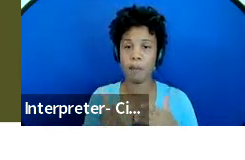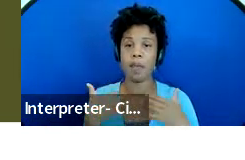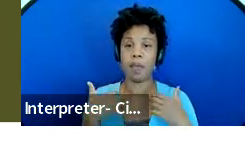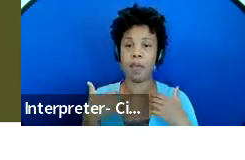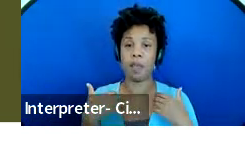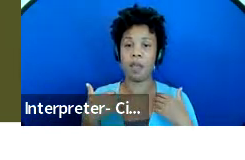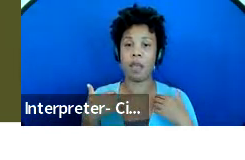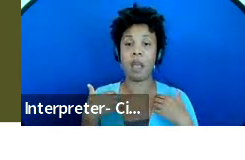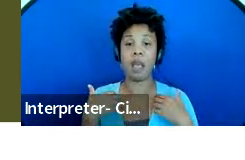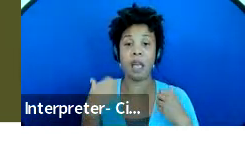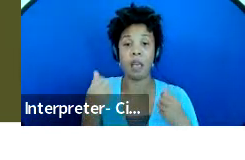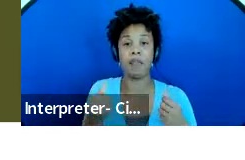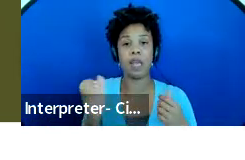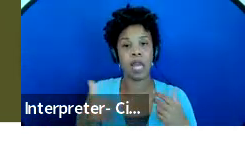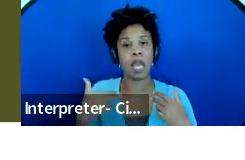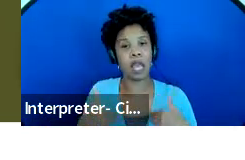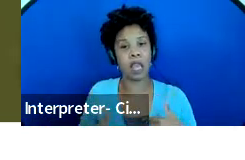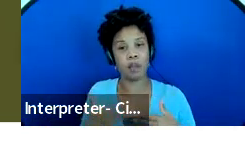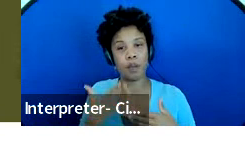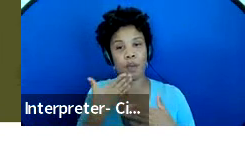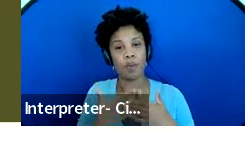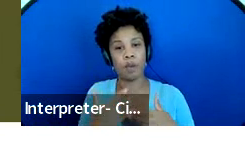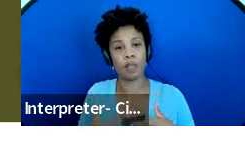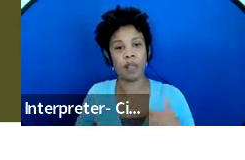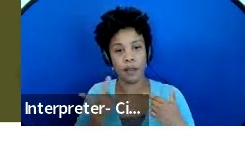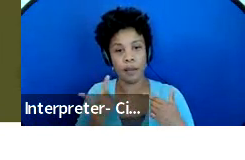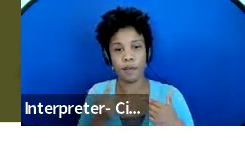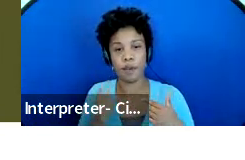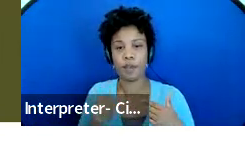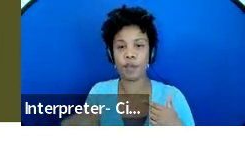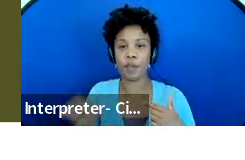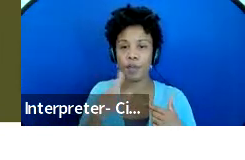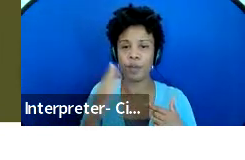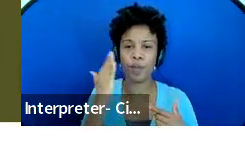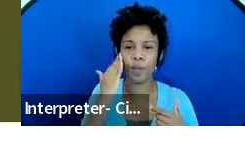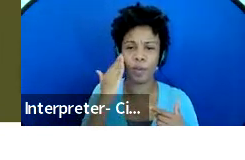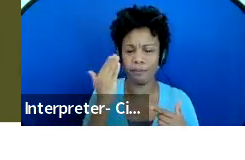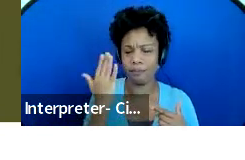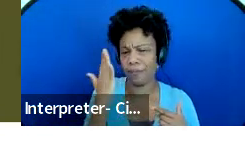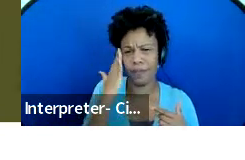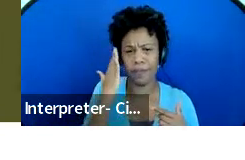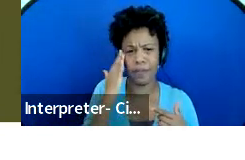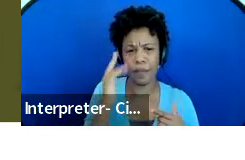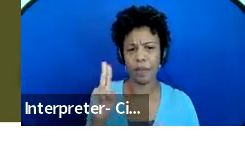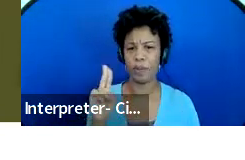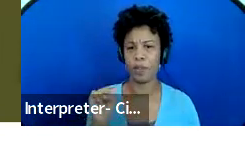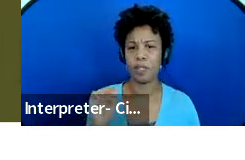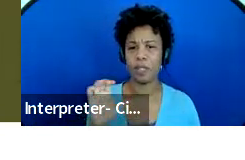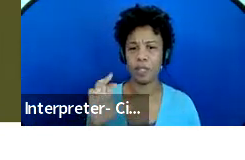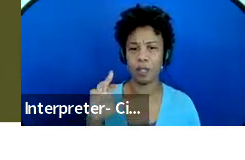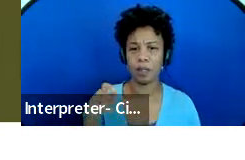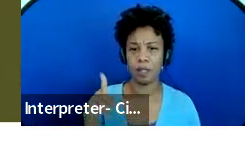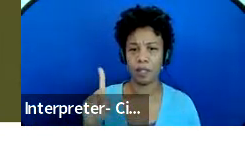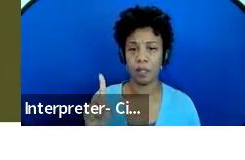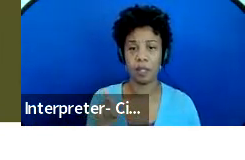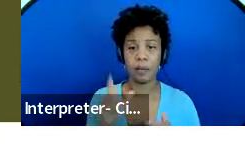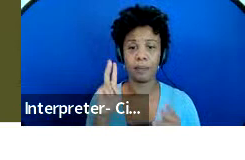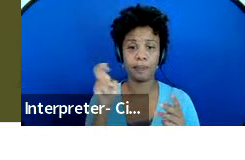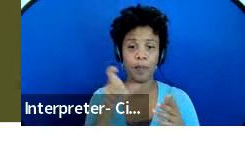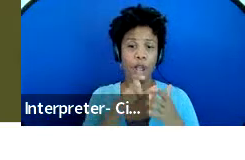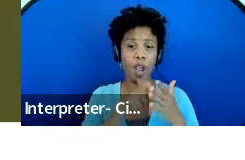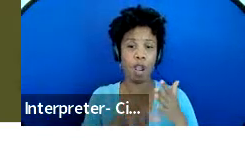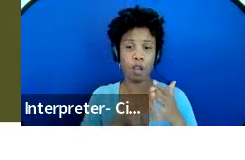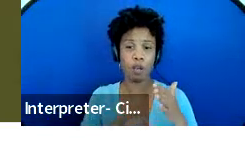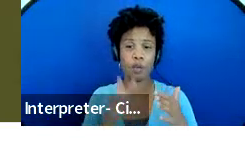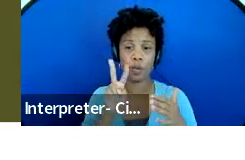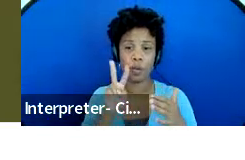to these, we are all aware of the United Nations Convention on the Rights of Persons with Disabilities. Article 25 of the convention calls